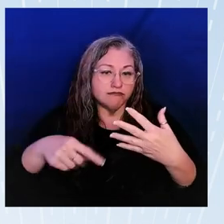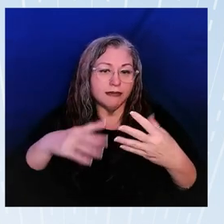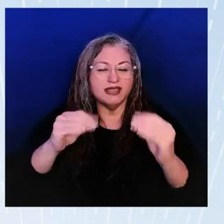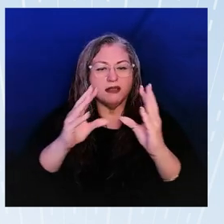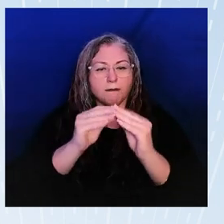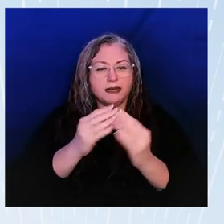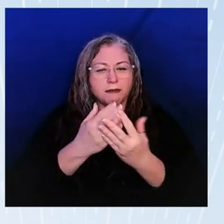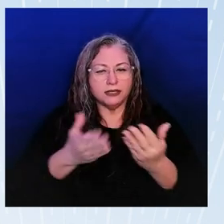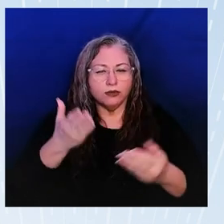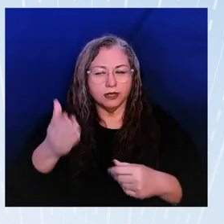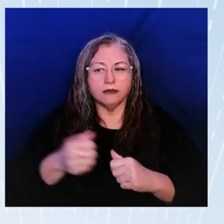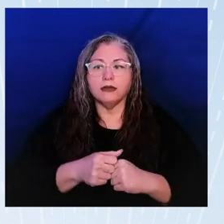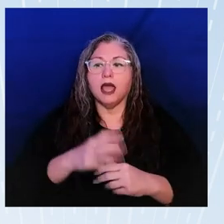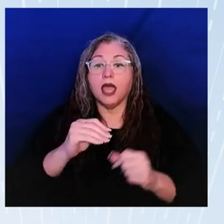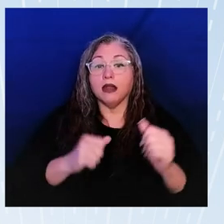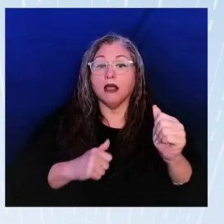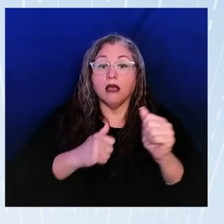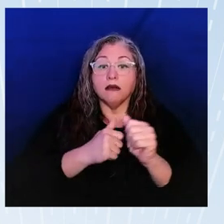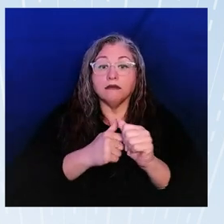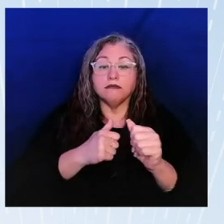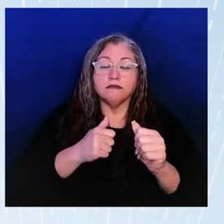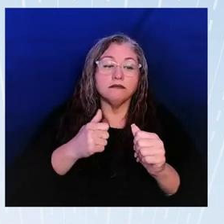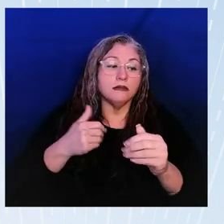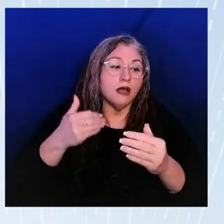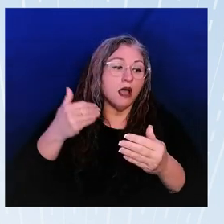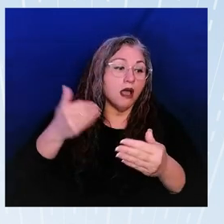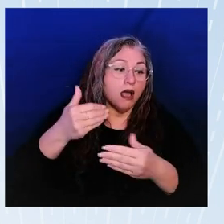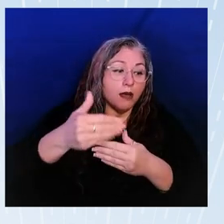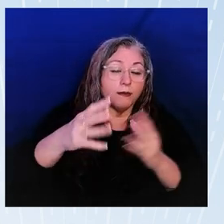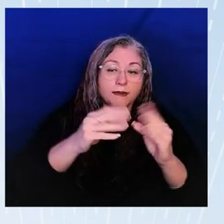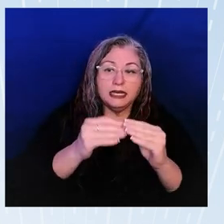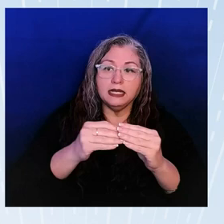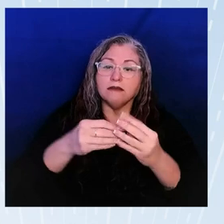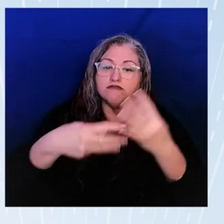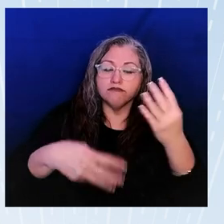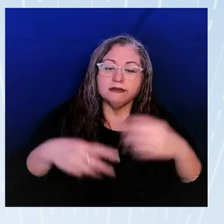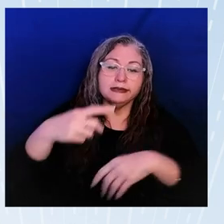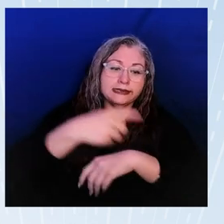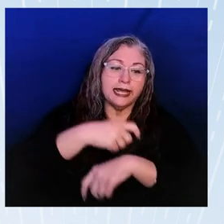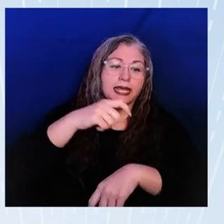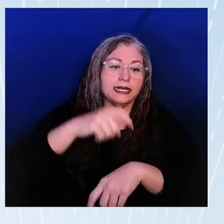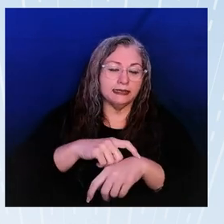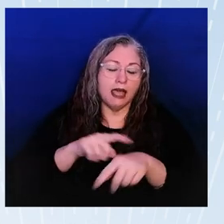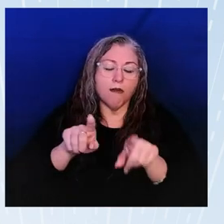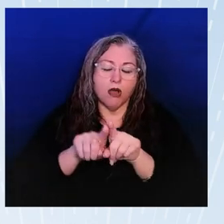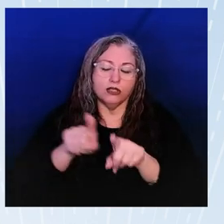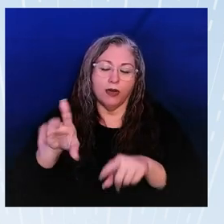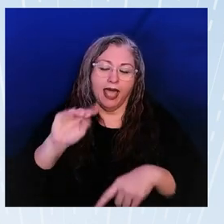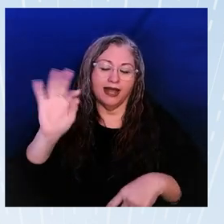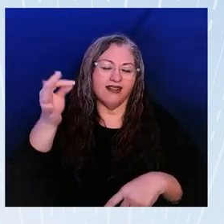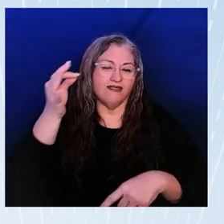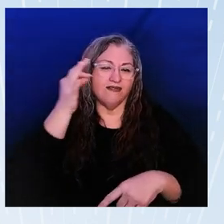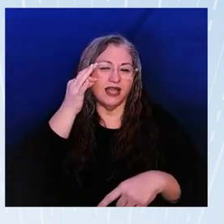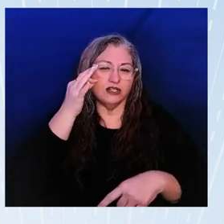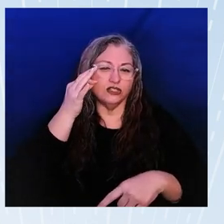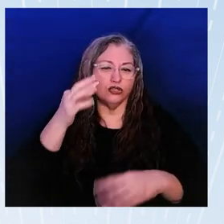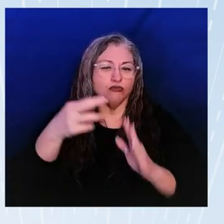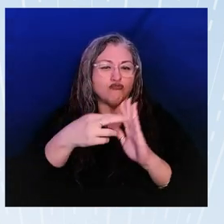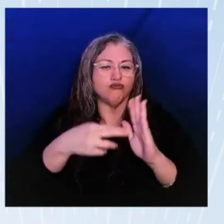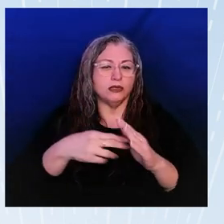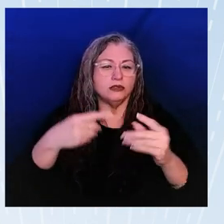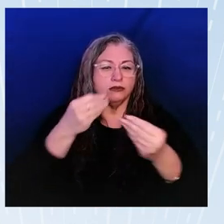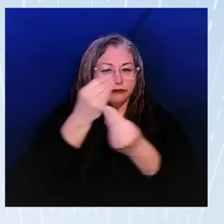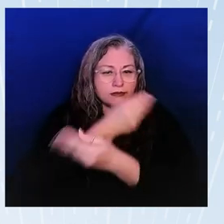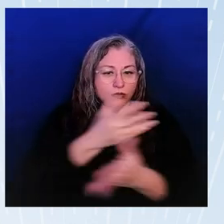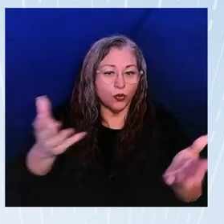will also announce upcoming meetings on our website with the dates and times, as well as through the Federal Register notice. It is now